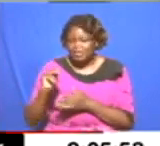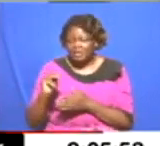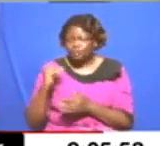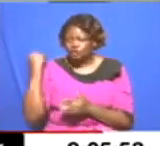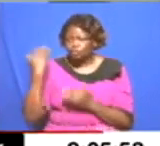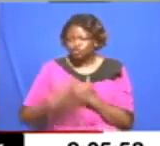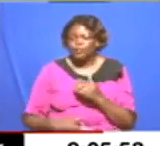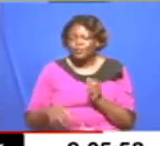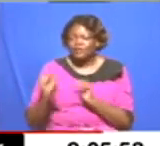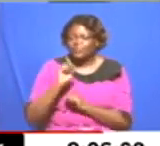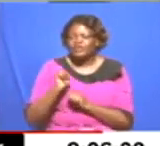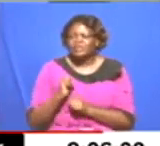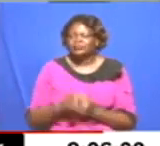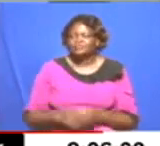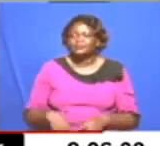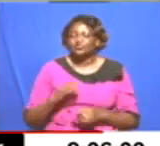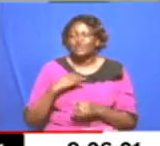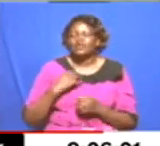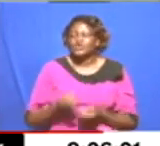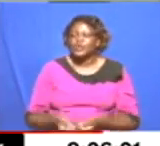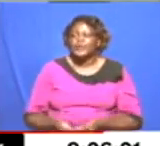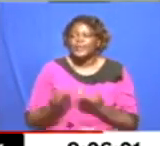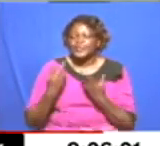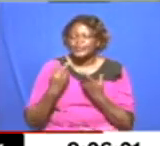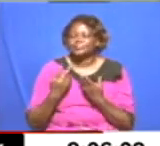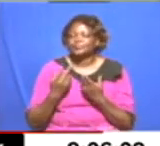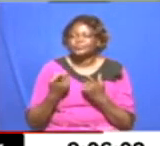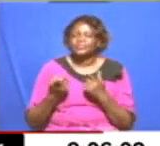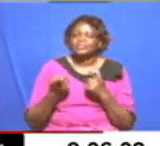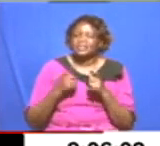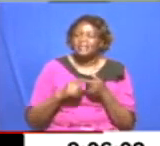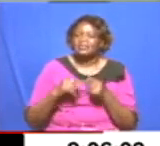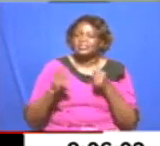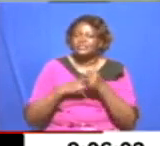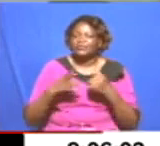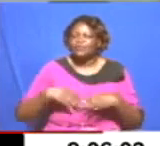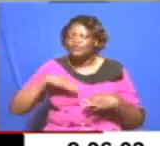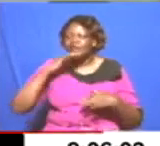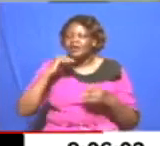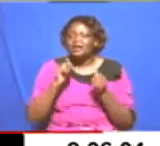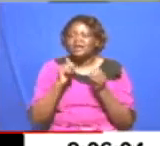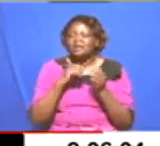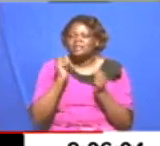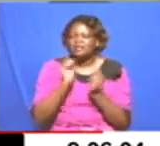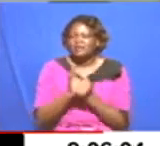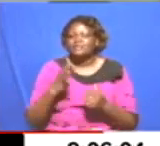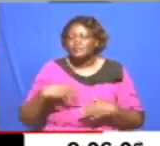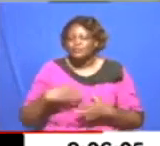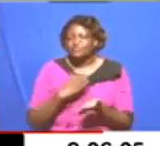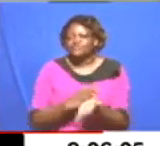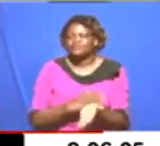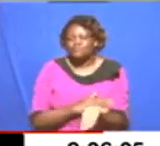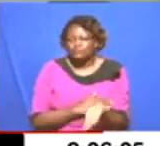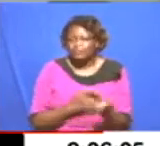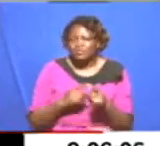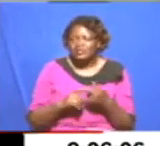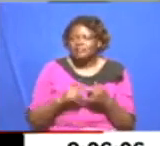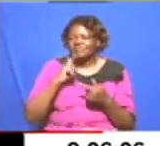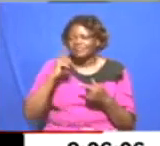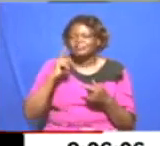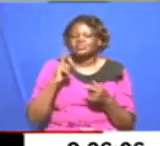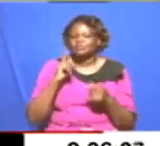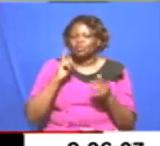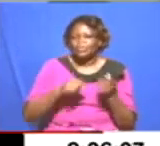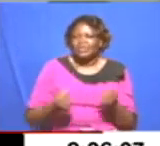vehicle was blown with 7 fatalities and 13 casualties reported. Survivors have recounted their ordeal as leaders in the